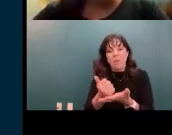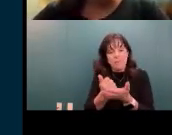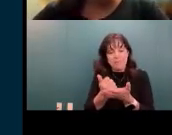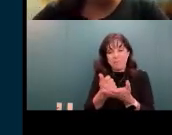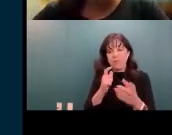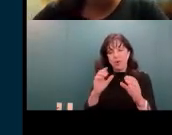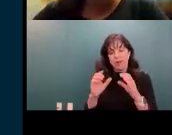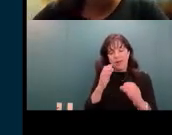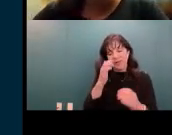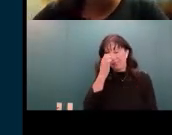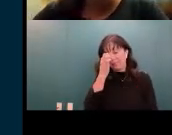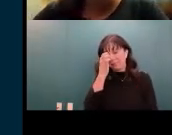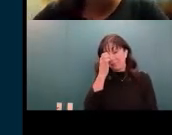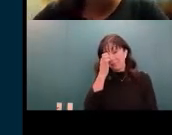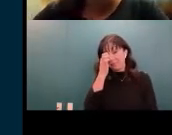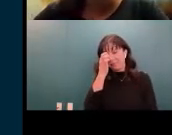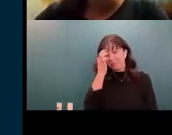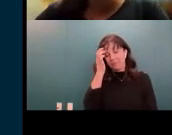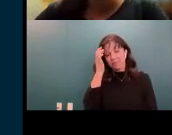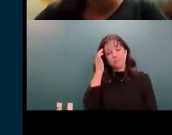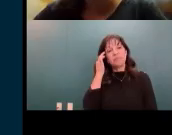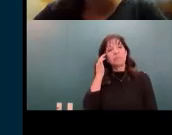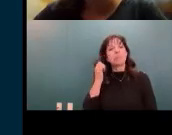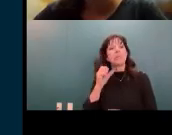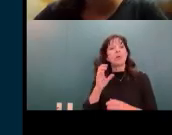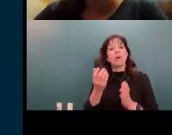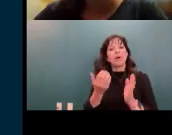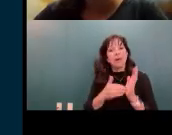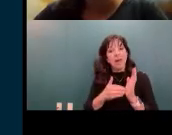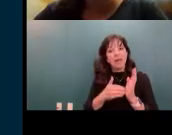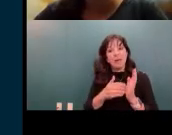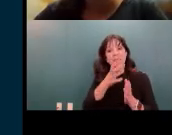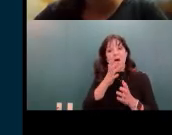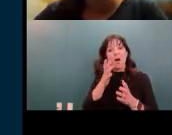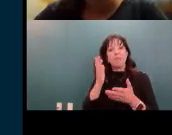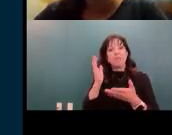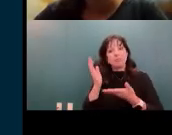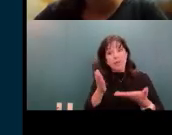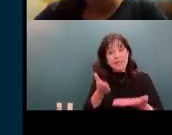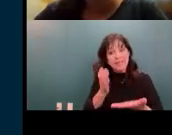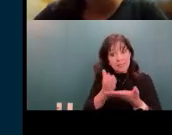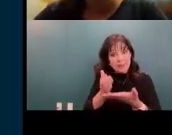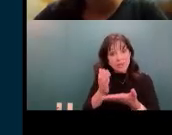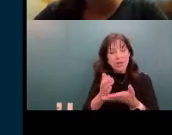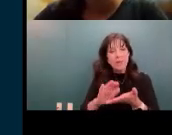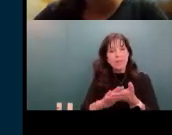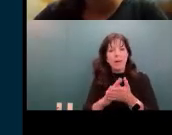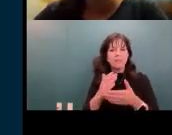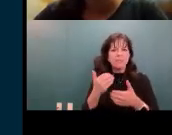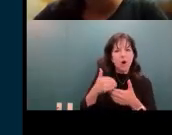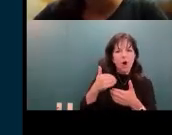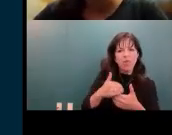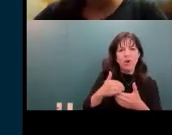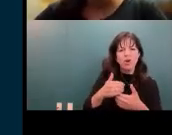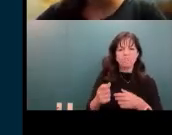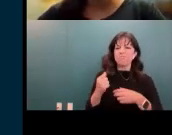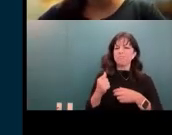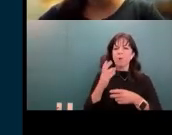right? And so again, mom brings out the pictures. He becomes agitated, refuses to